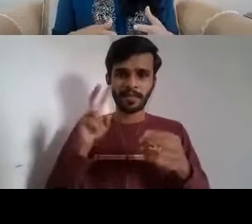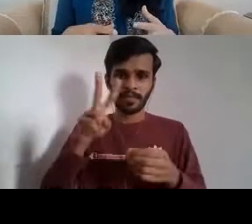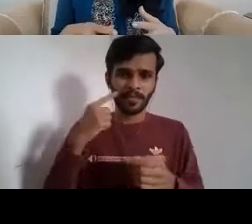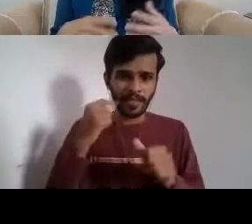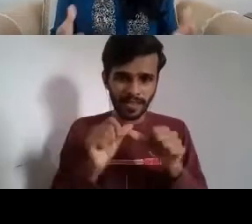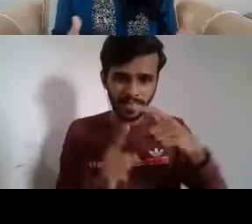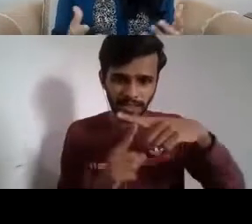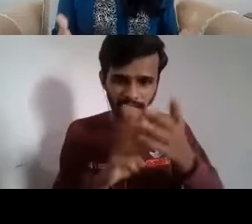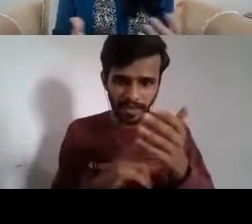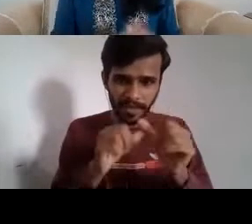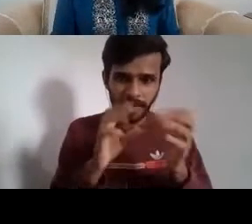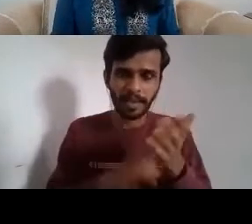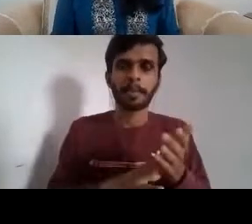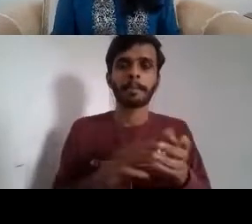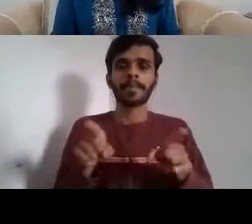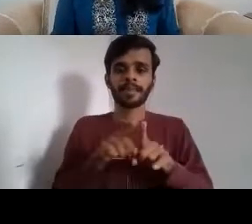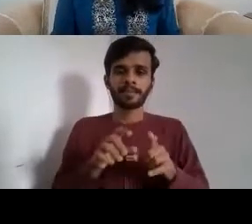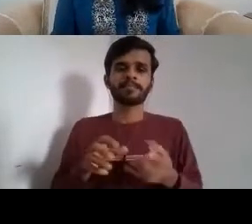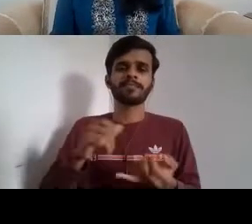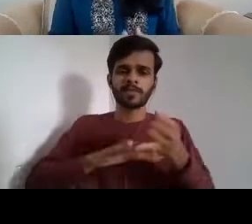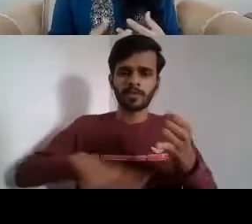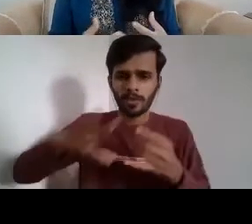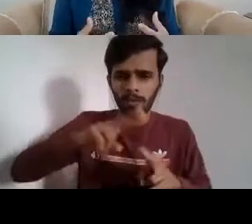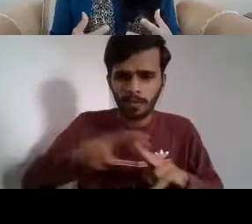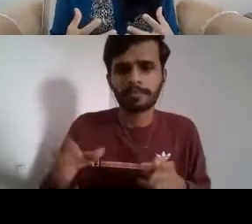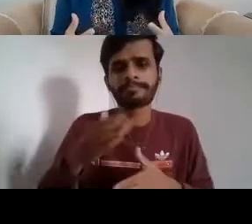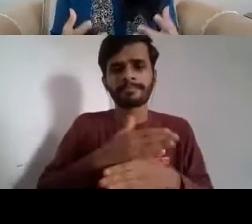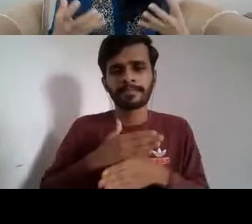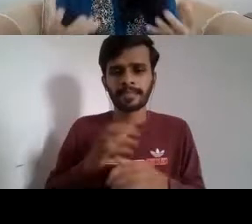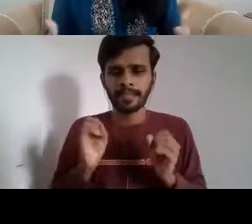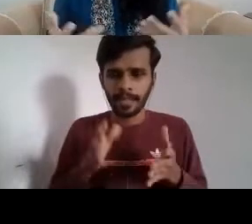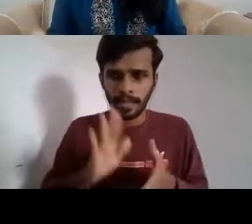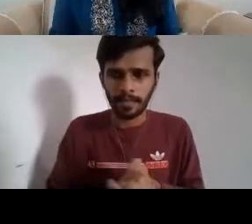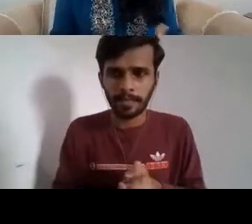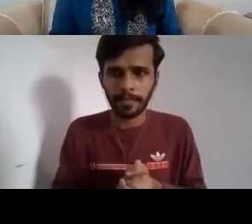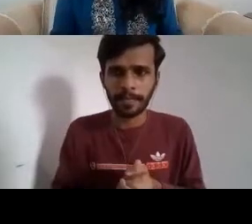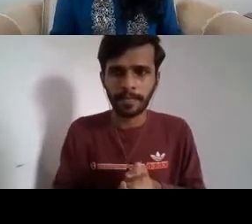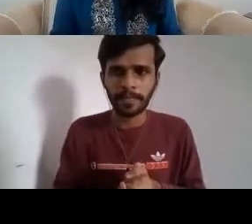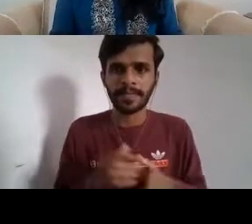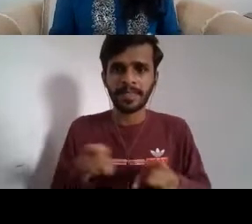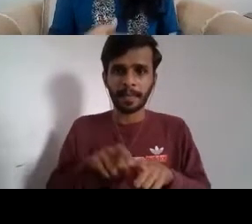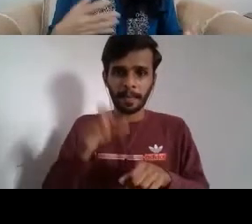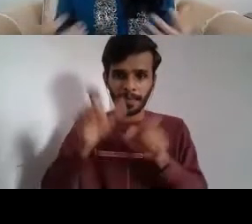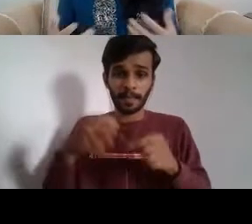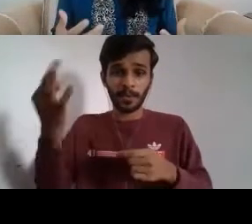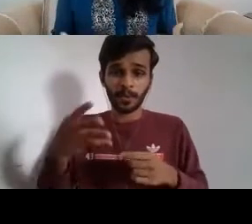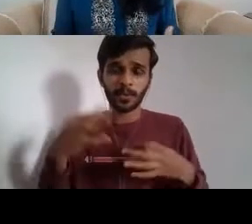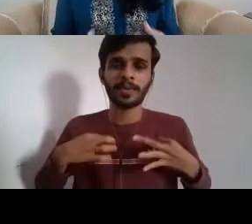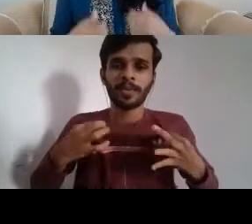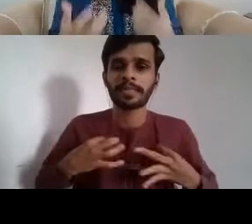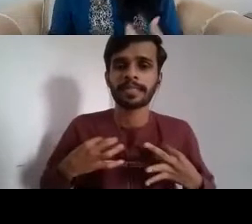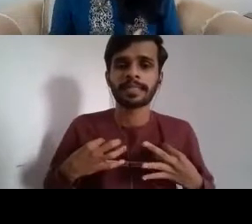and overall societal norms. People adopted new styles of dressing, experimented